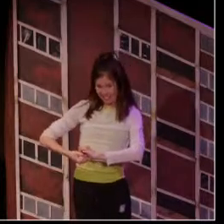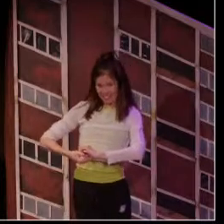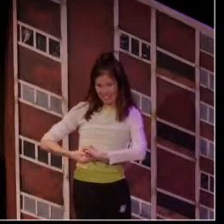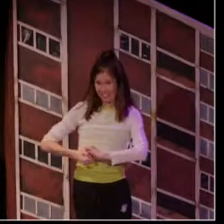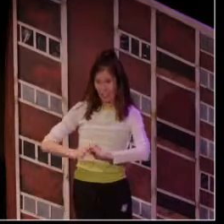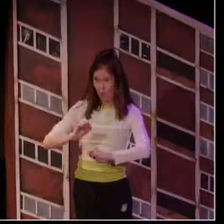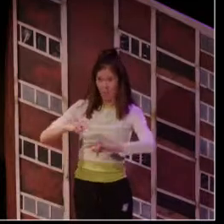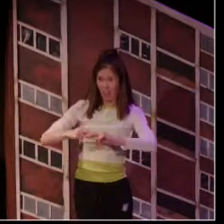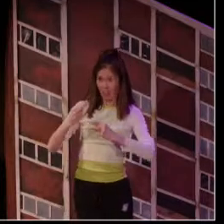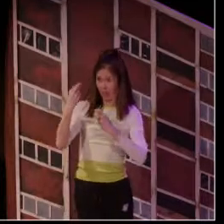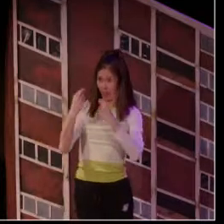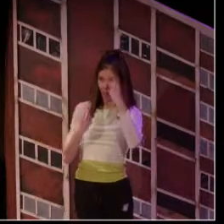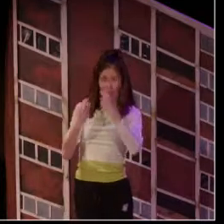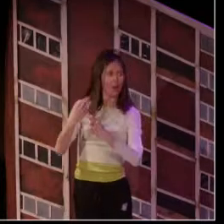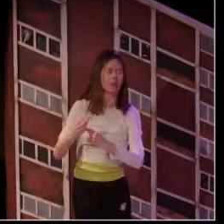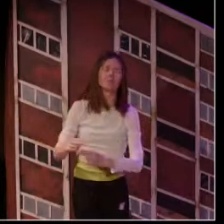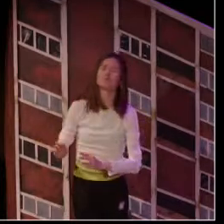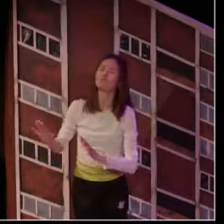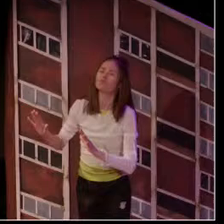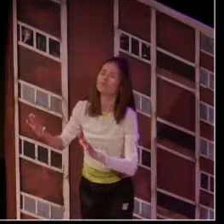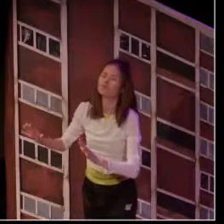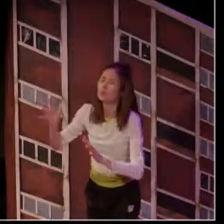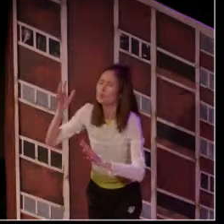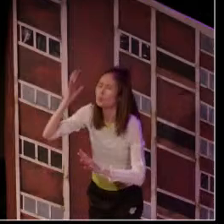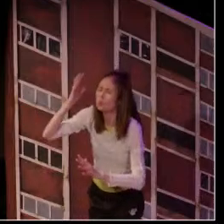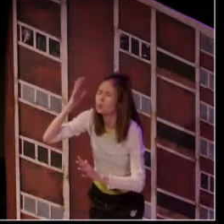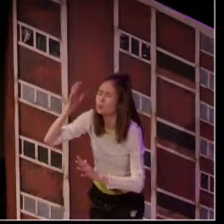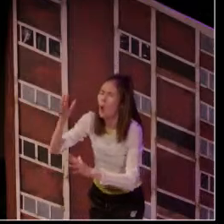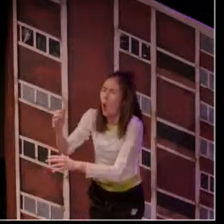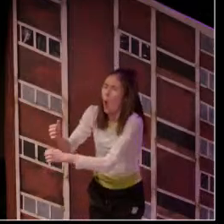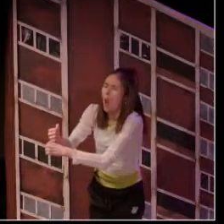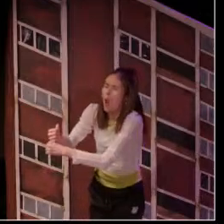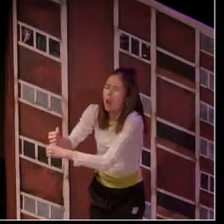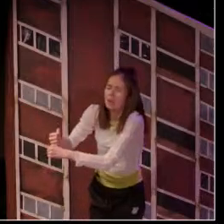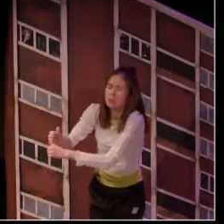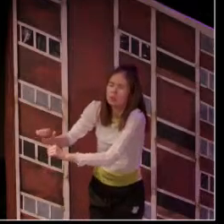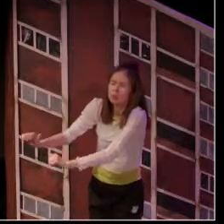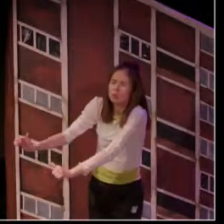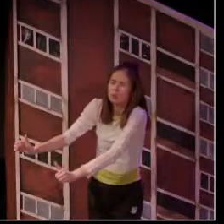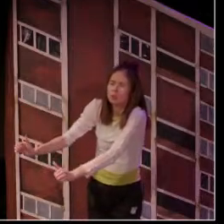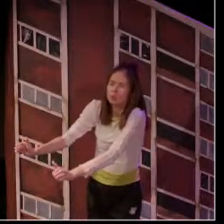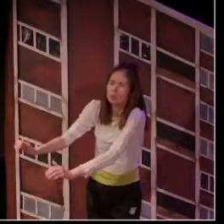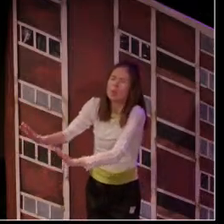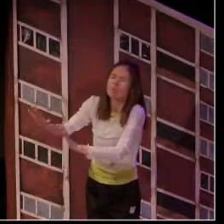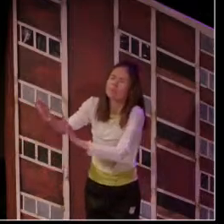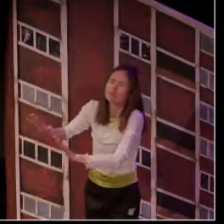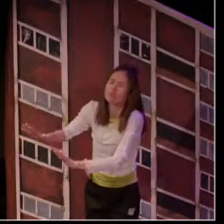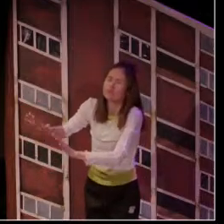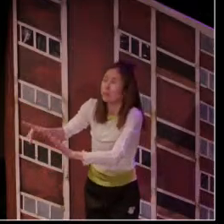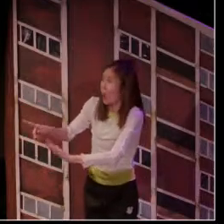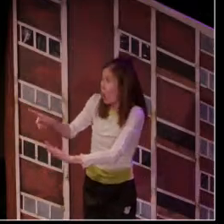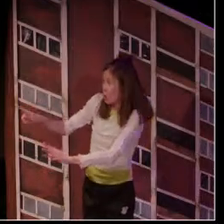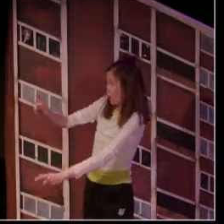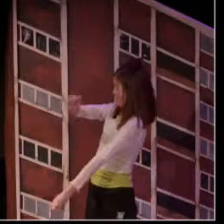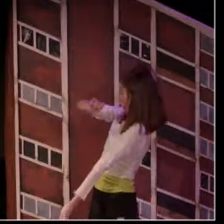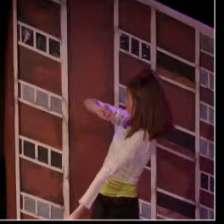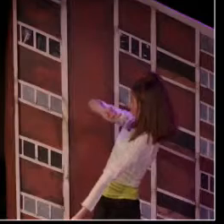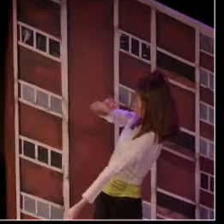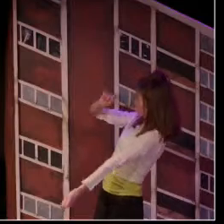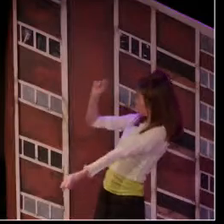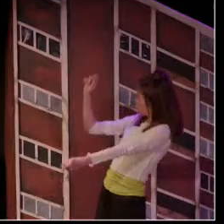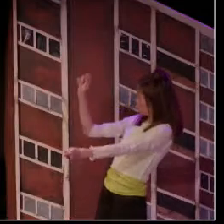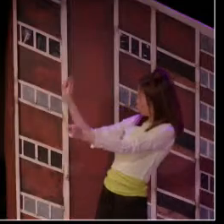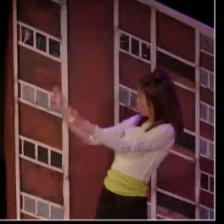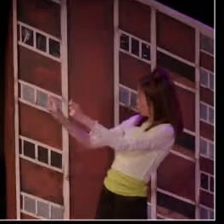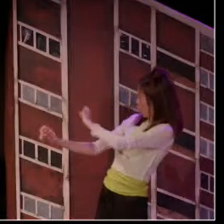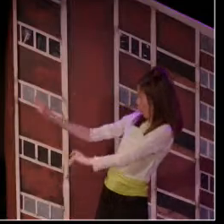judgment? Comprehend nothing but joyfulness. The gods themselves, humbling their godliness for love,